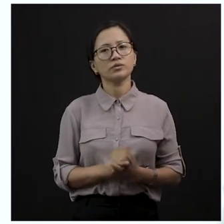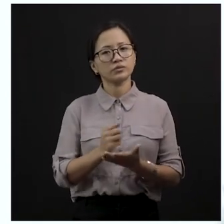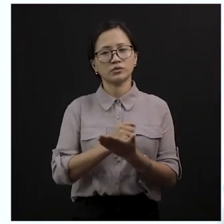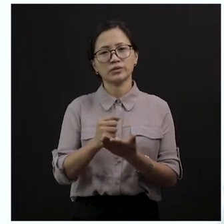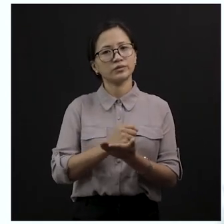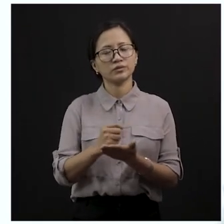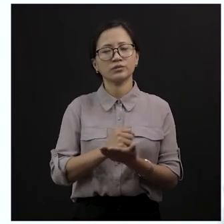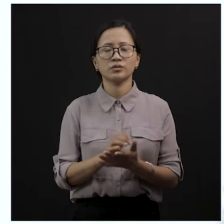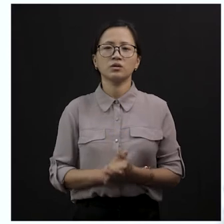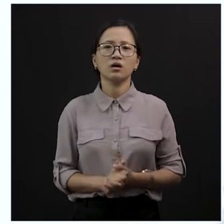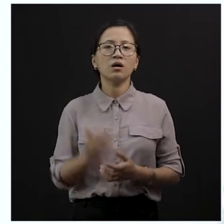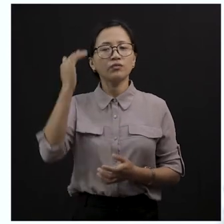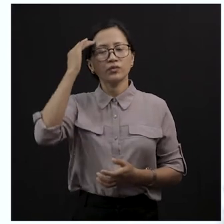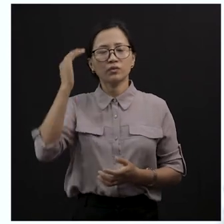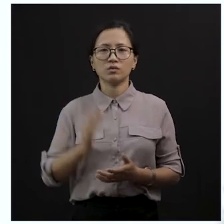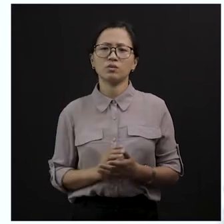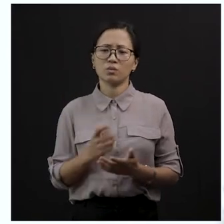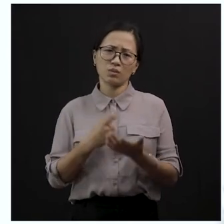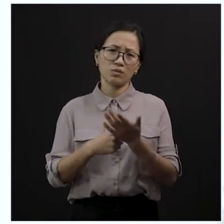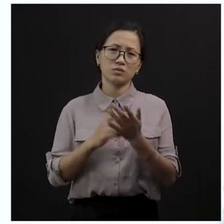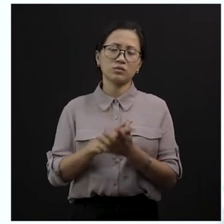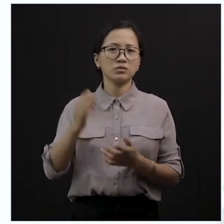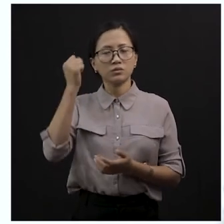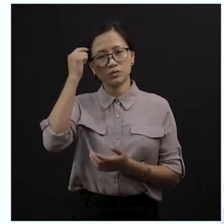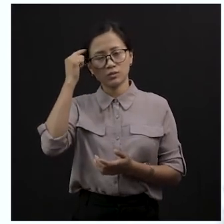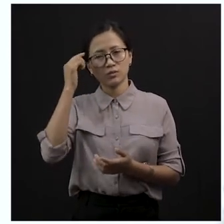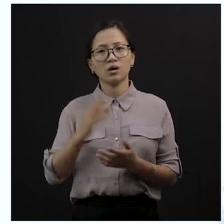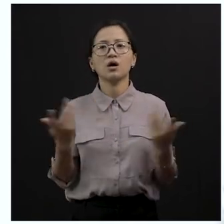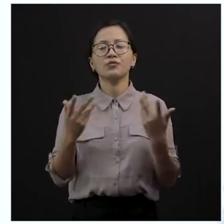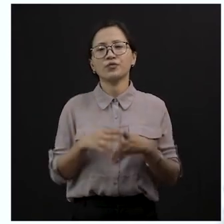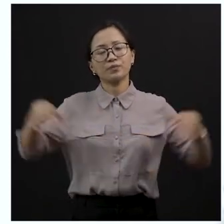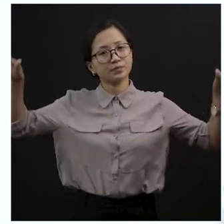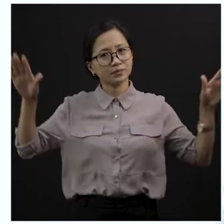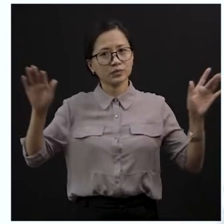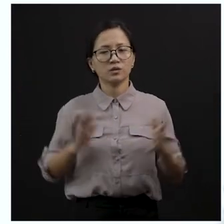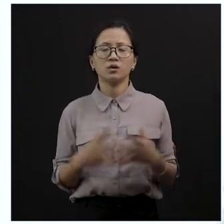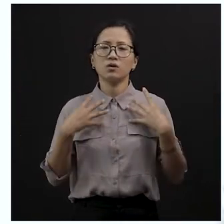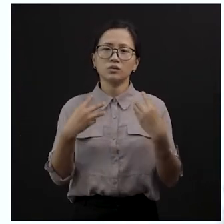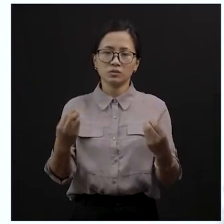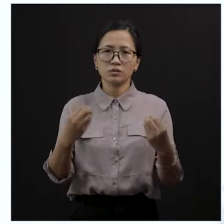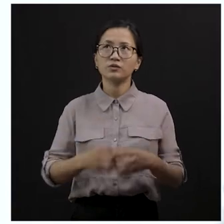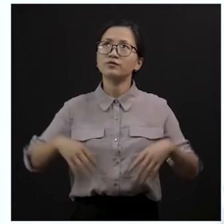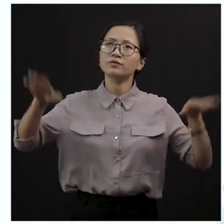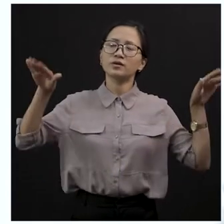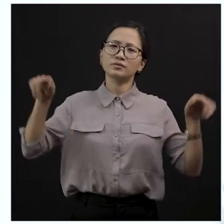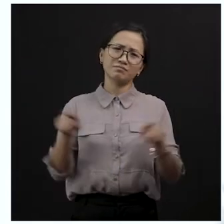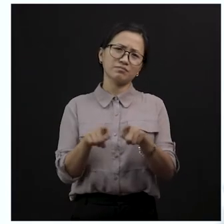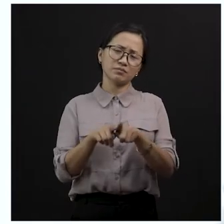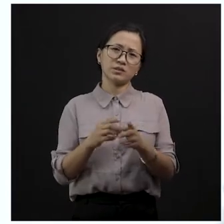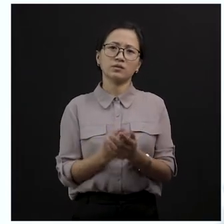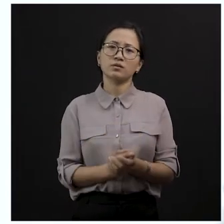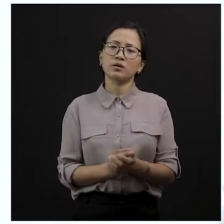try, they did not know how to fly. But slowly, they also wanted to fly like them.